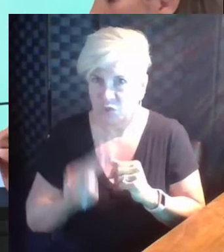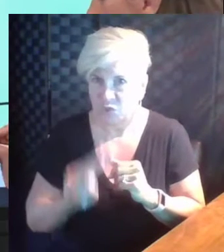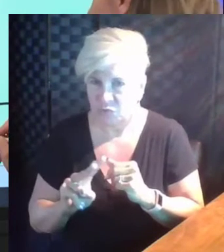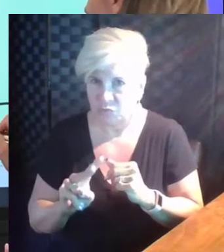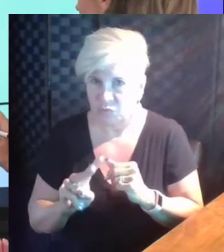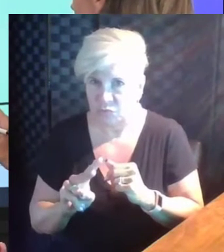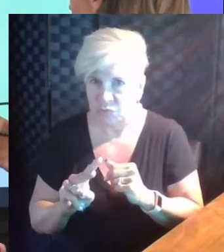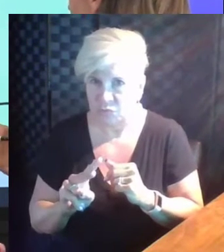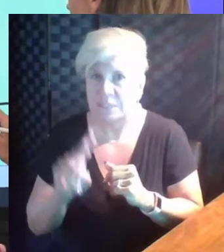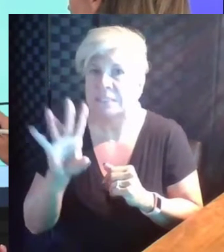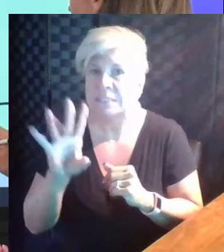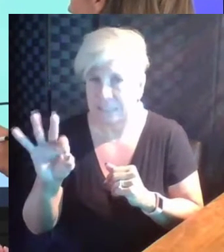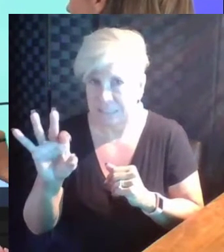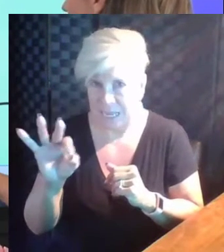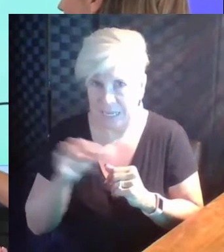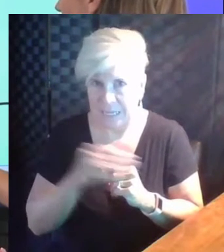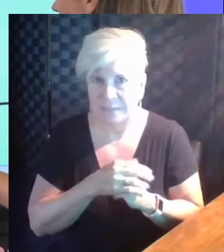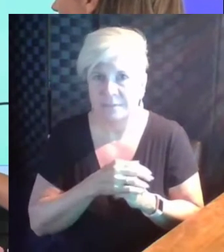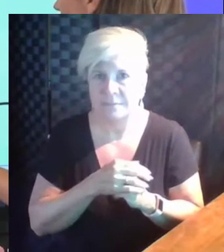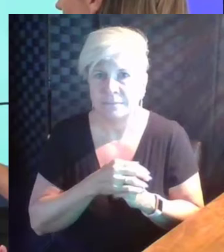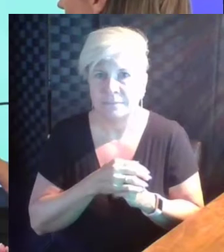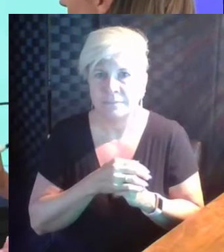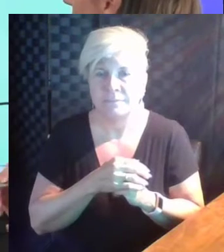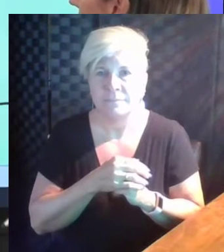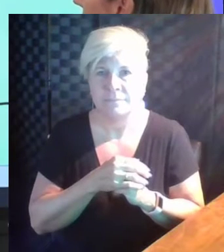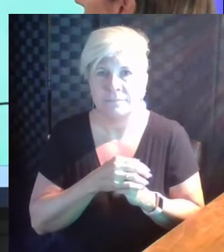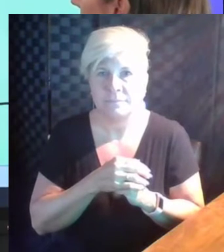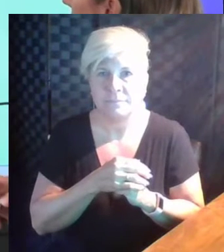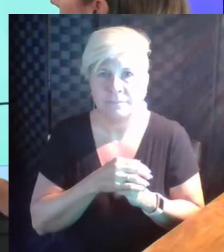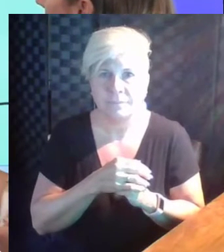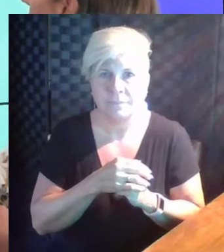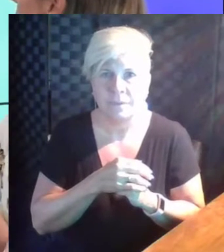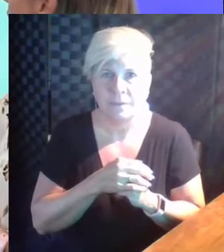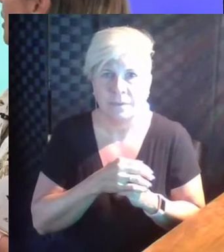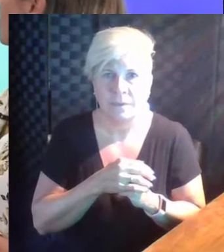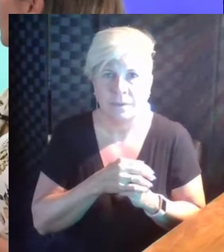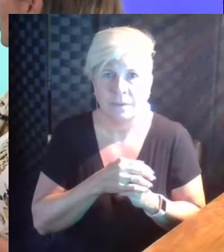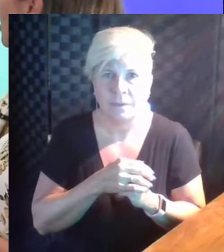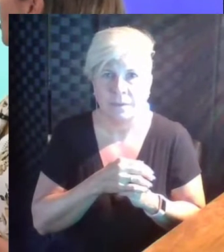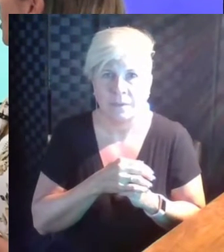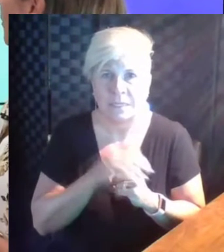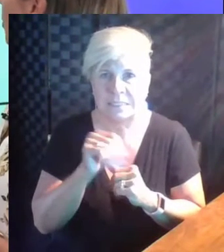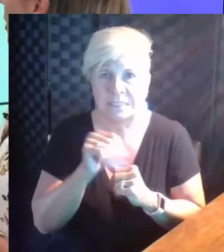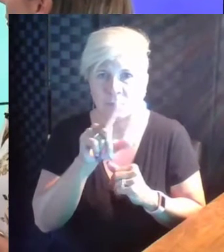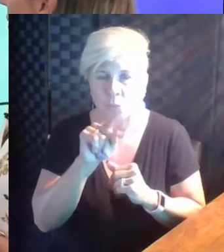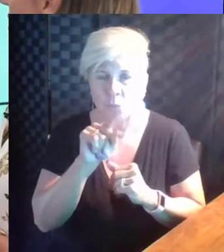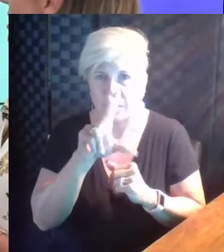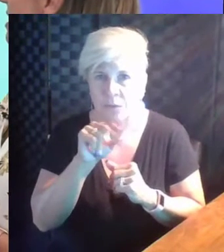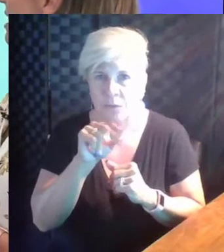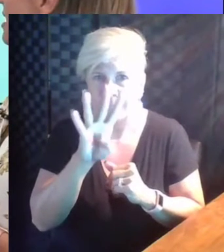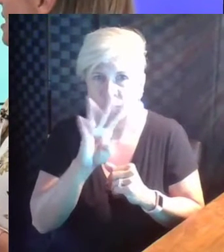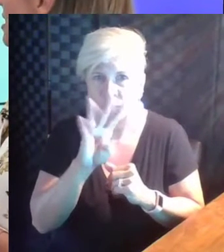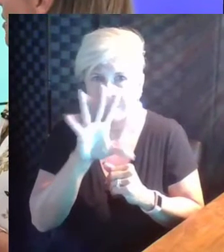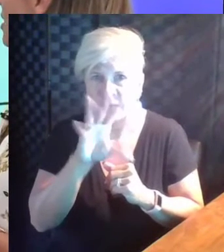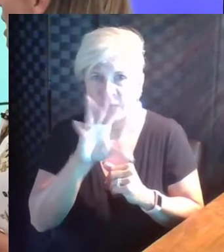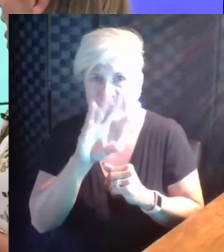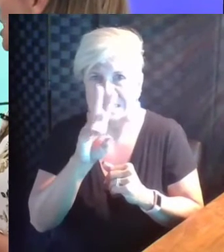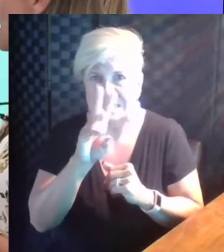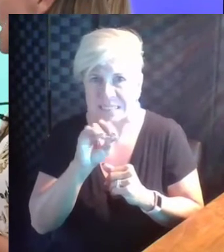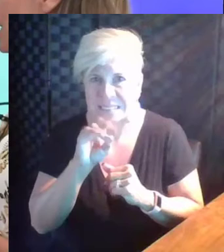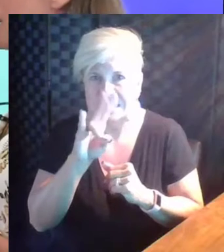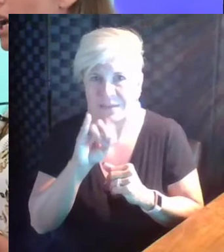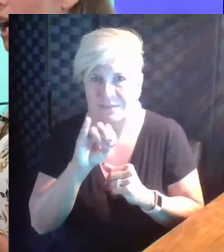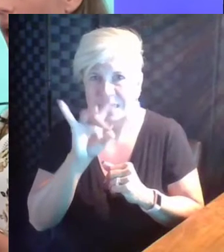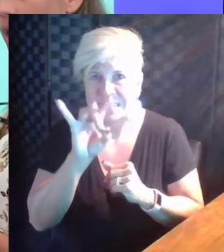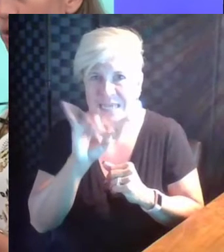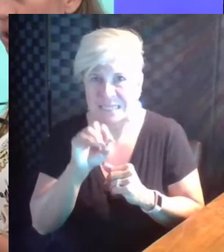2 will give me 9. Ooh, let's look at this one. 10, 20, 30, 40, 50, 60, 70,